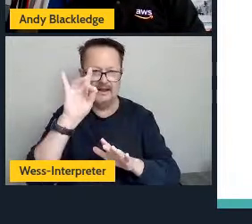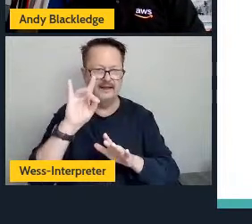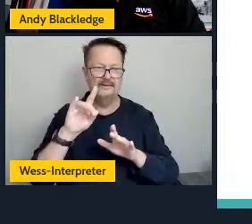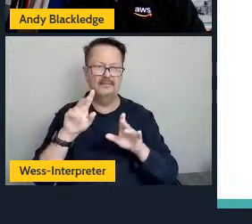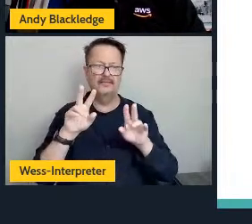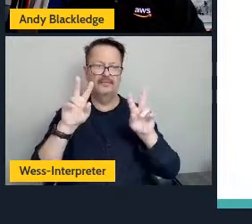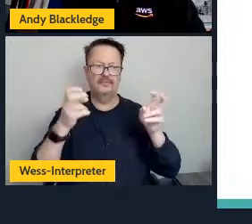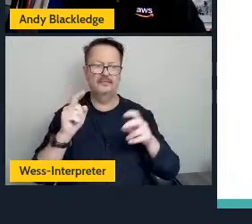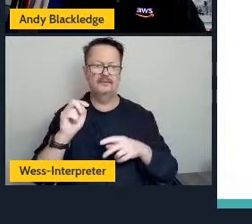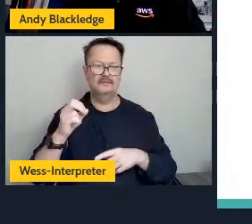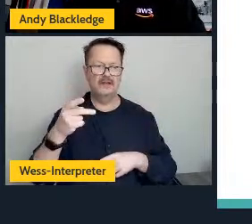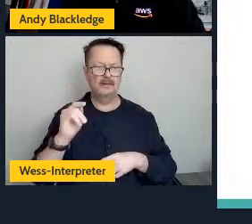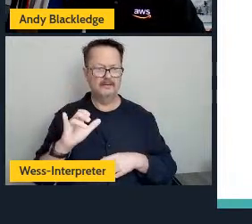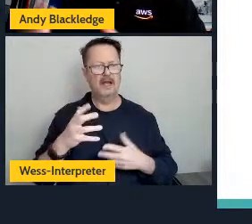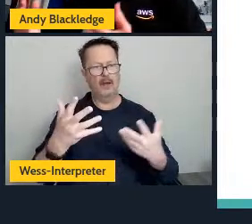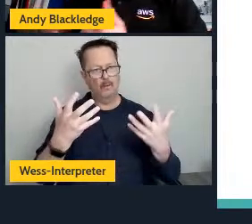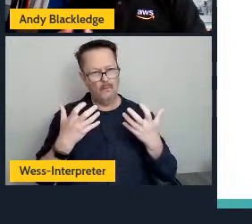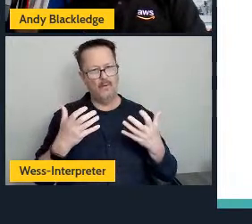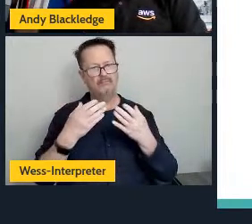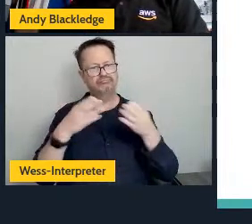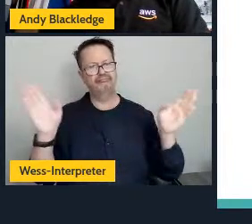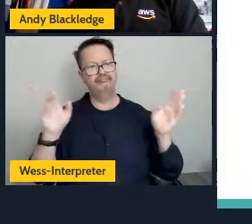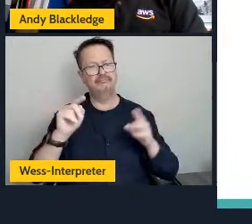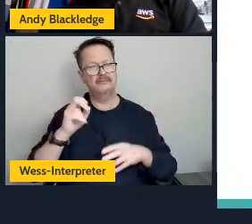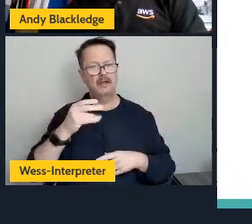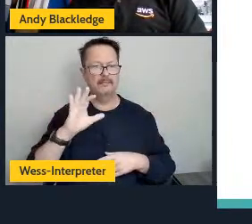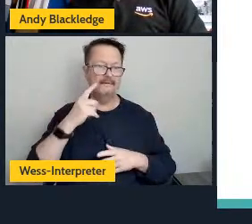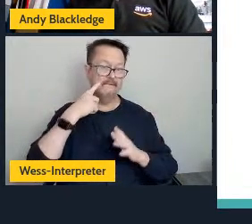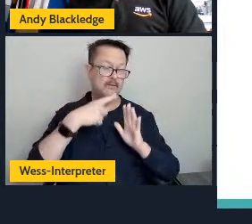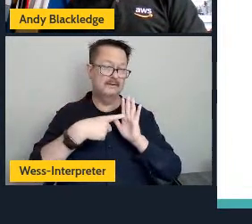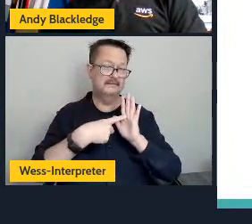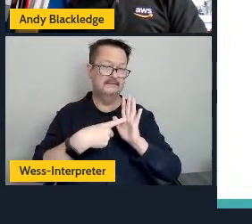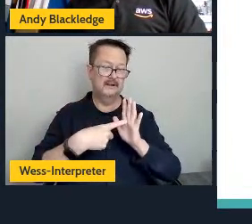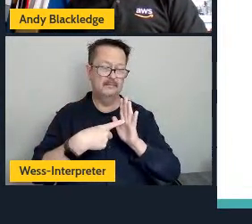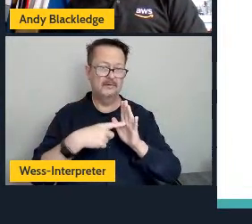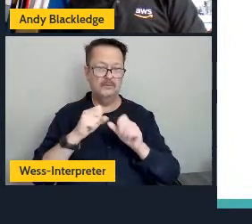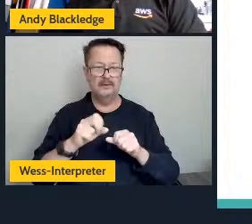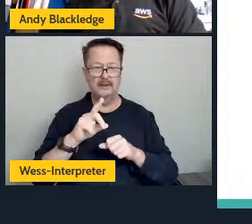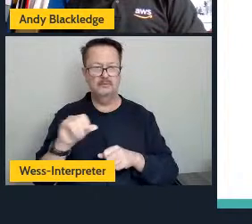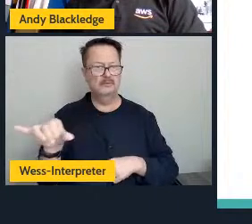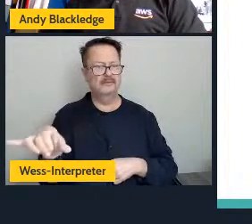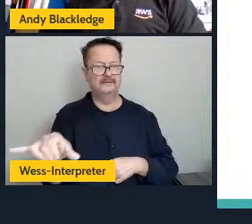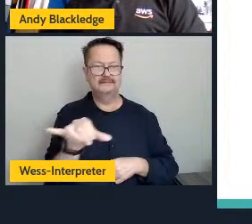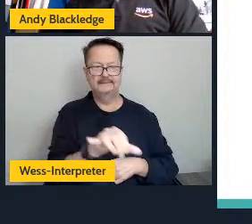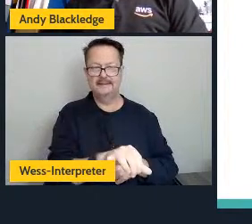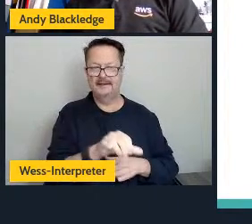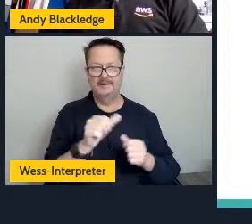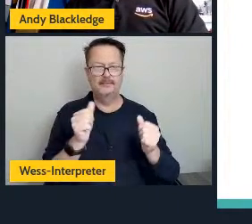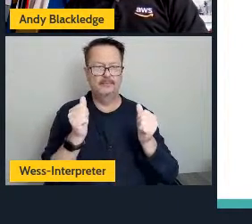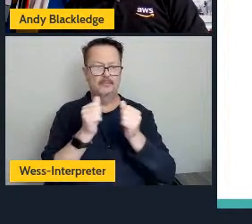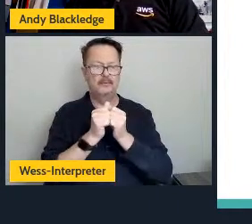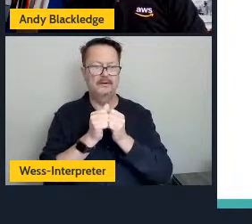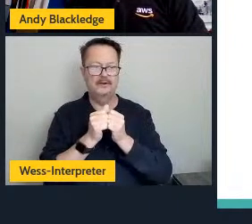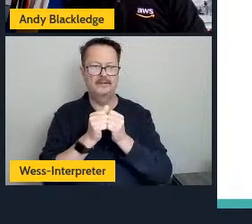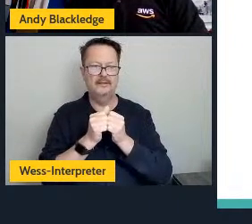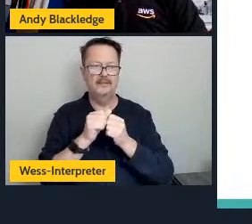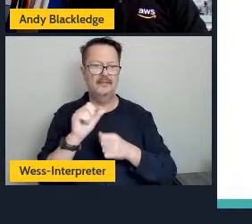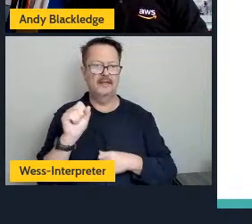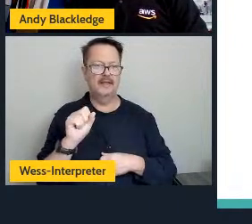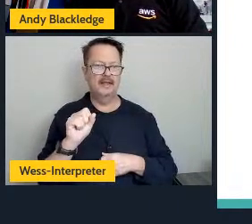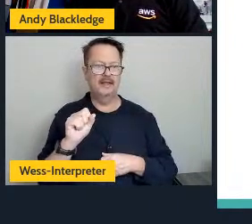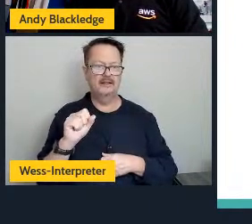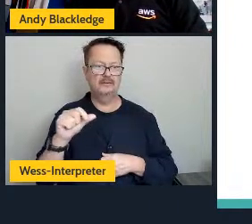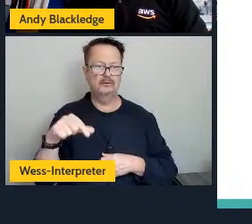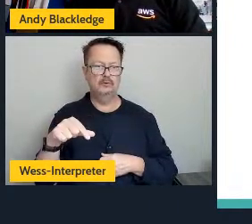want to have a topic. For example, you can do the same with is it SQS